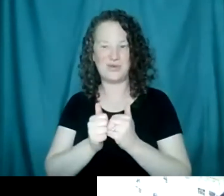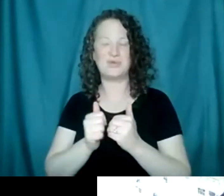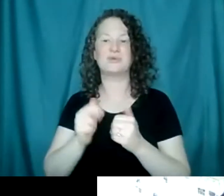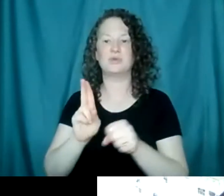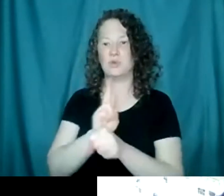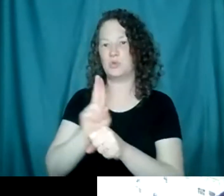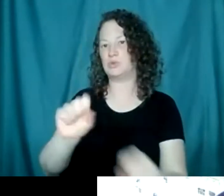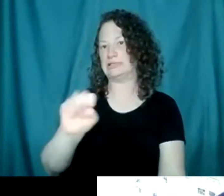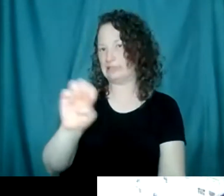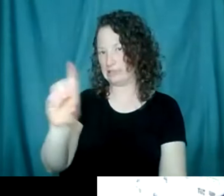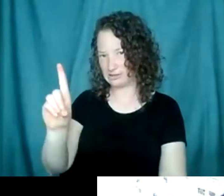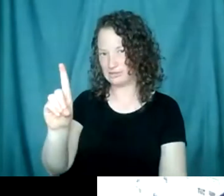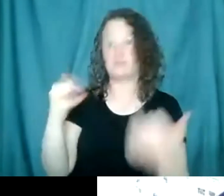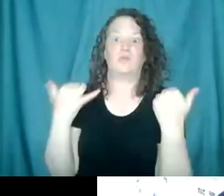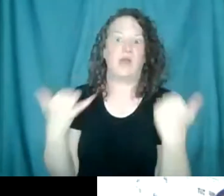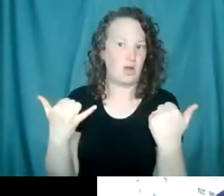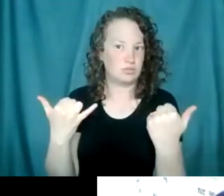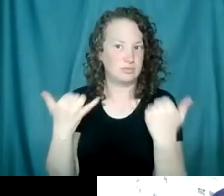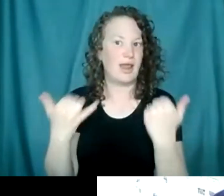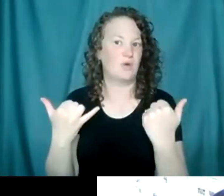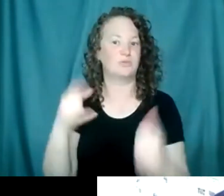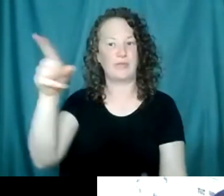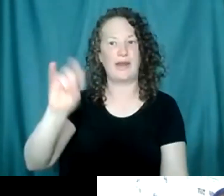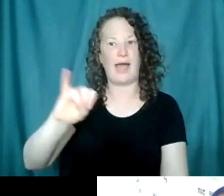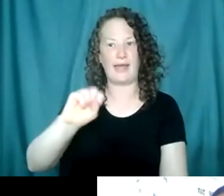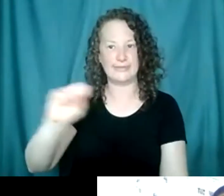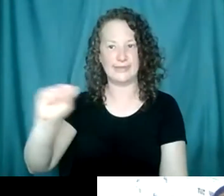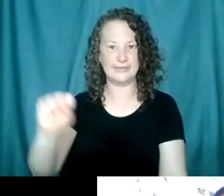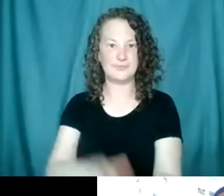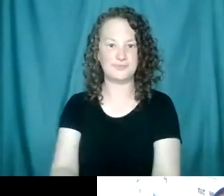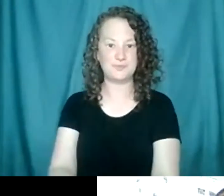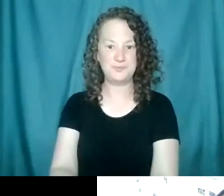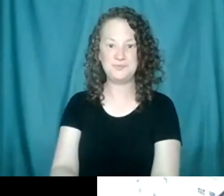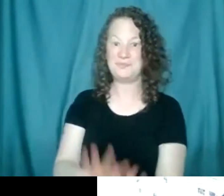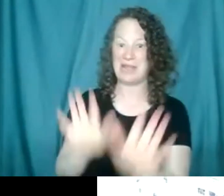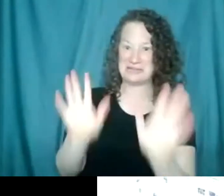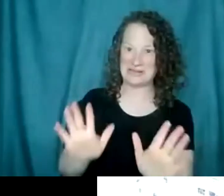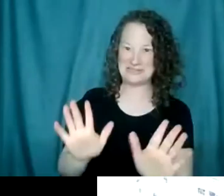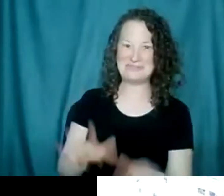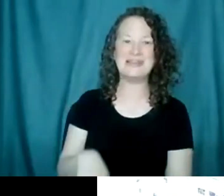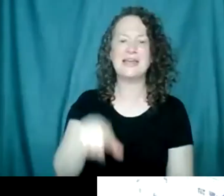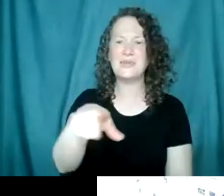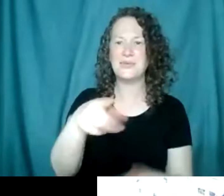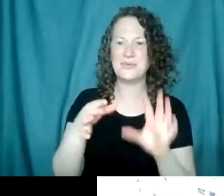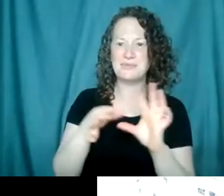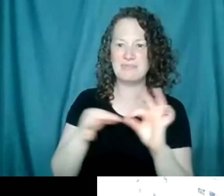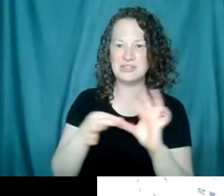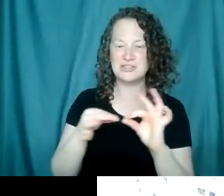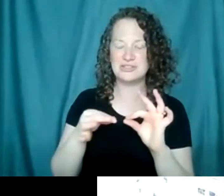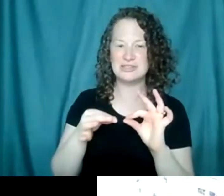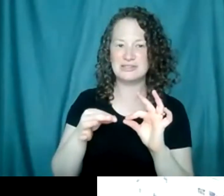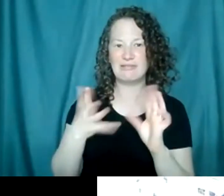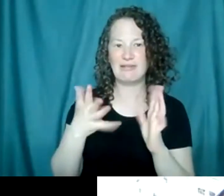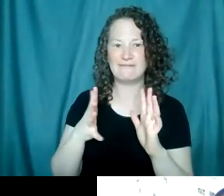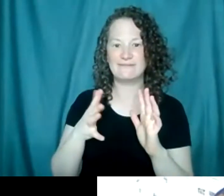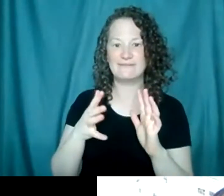are currently grown on the International Space Station. That's awesome. And you actually mentioned or sort of teed up some of